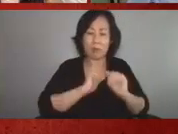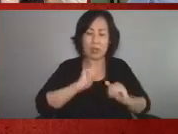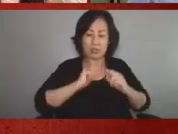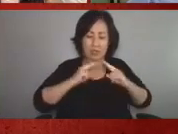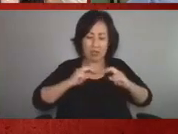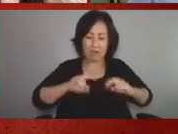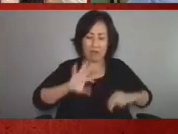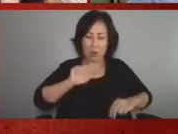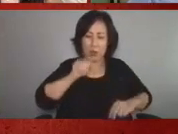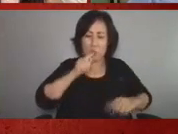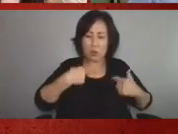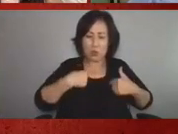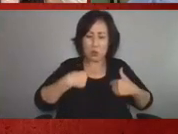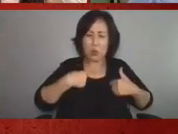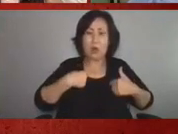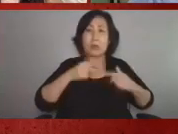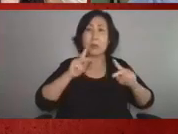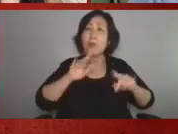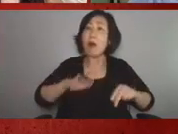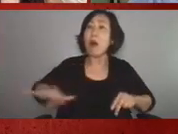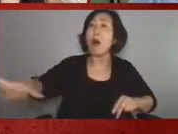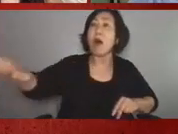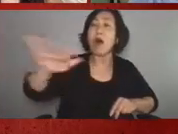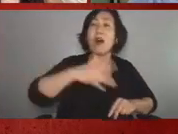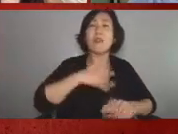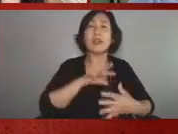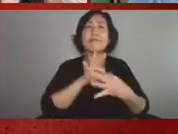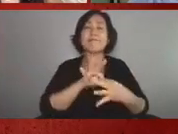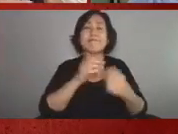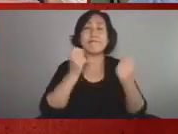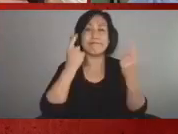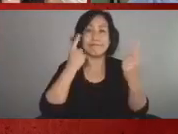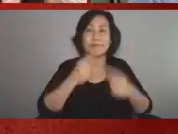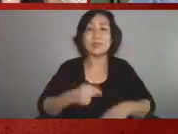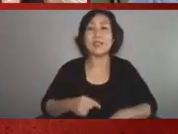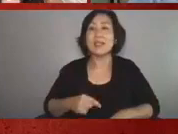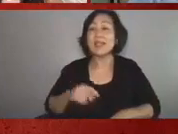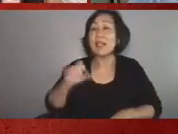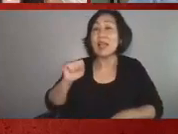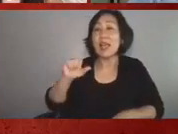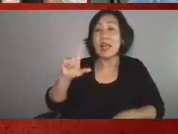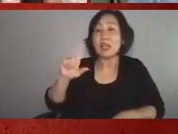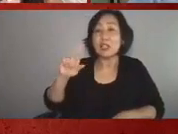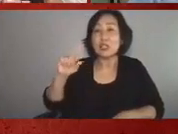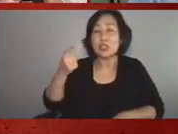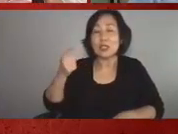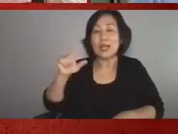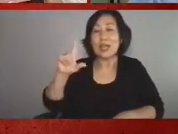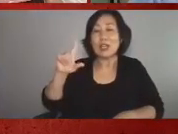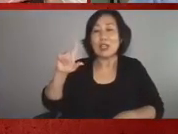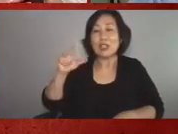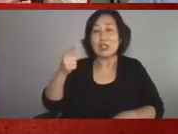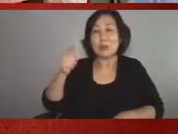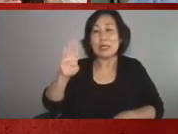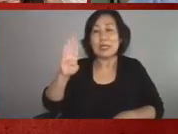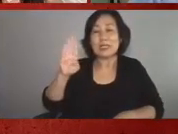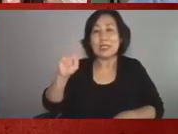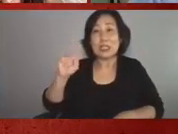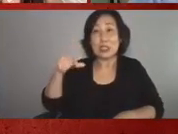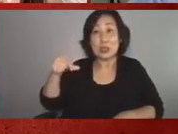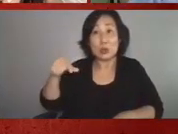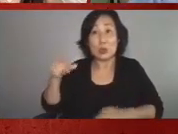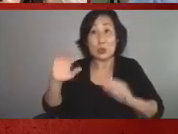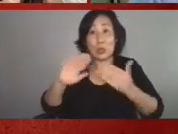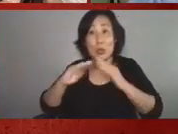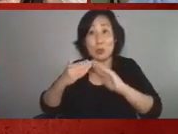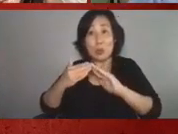they resonate with everybody. Yeah. I mean, even like the LGBTQ community. Yeah. There are kids that